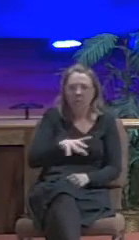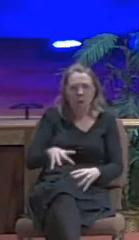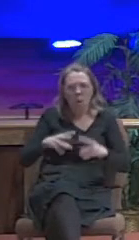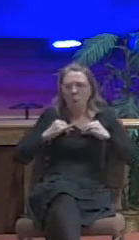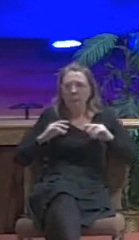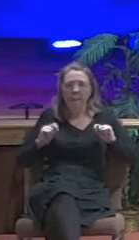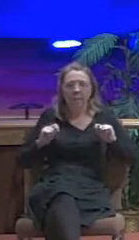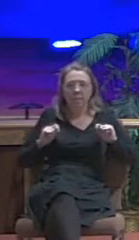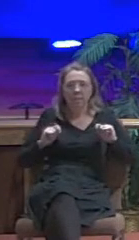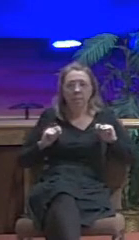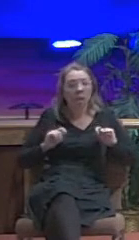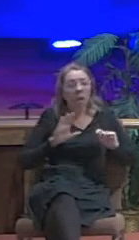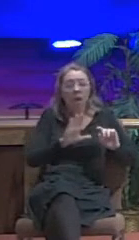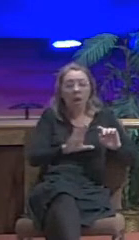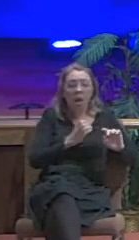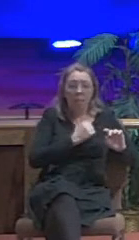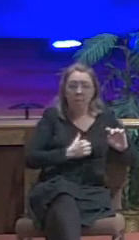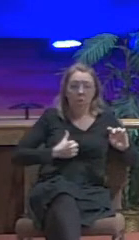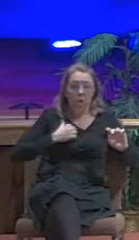I did that.